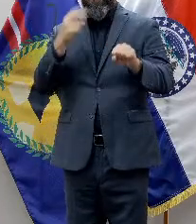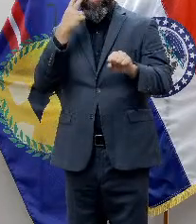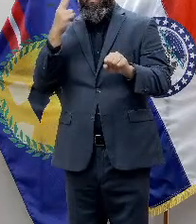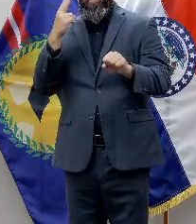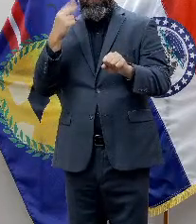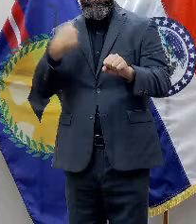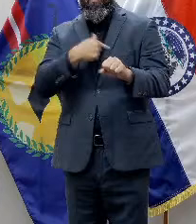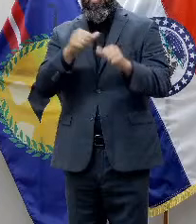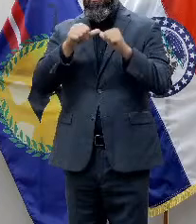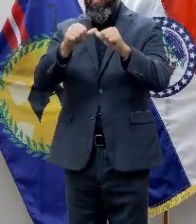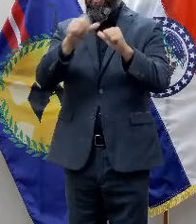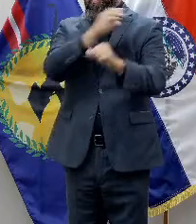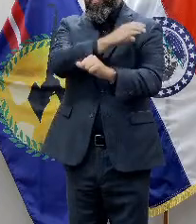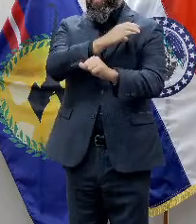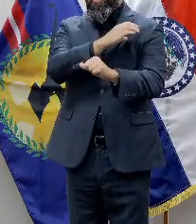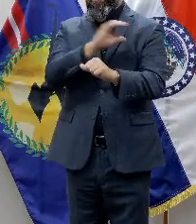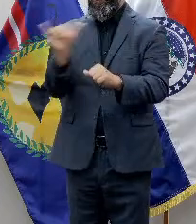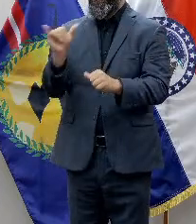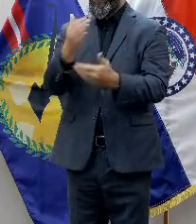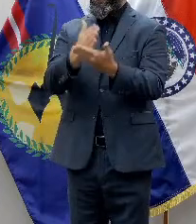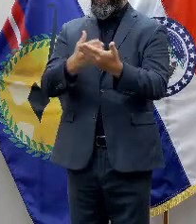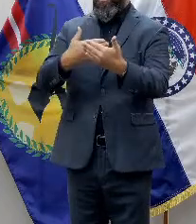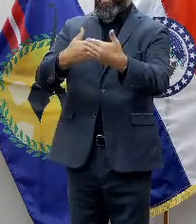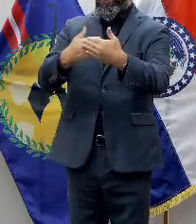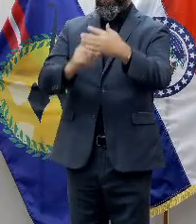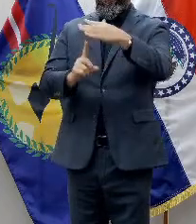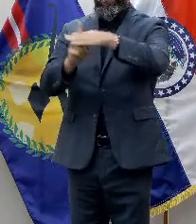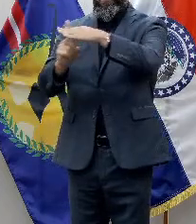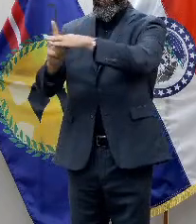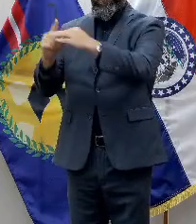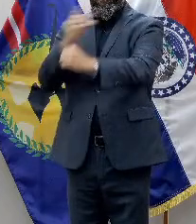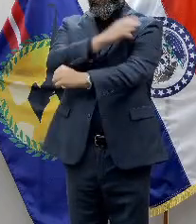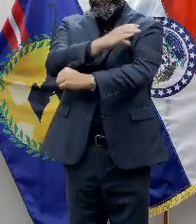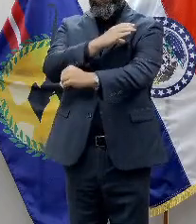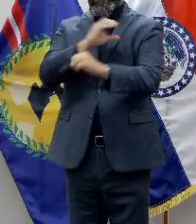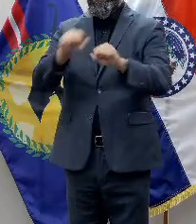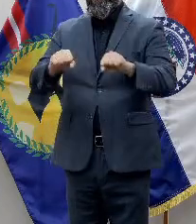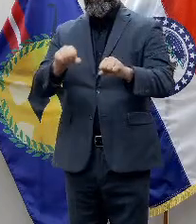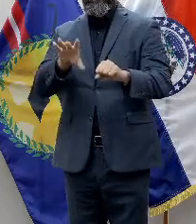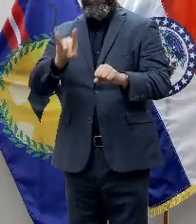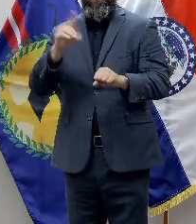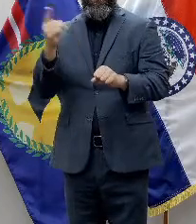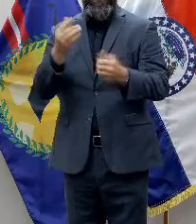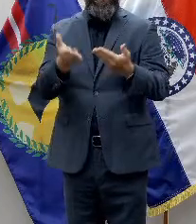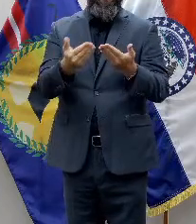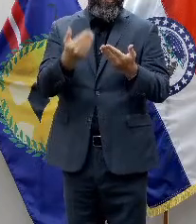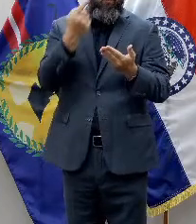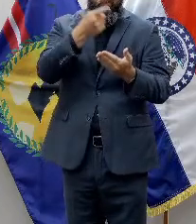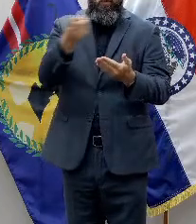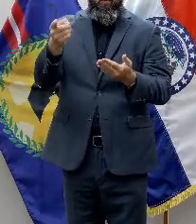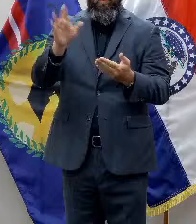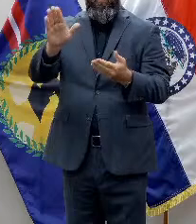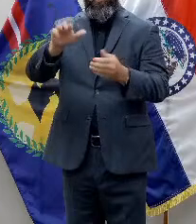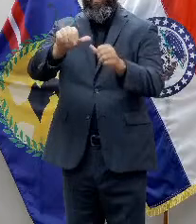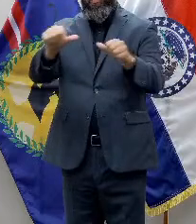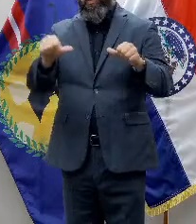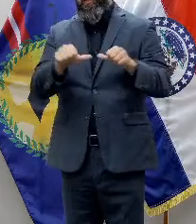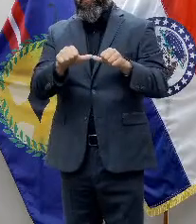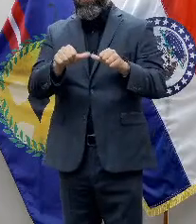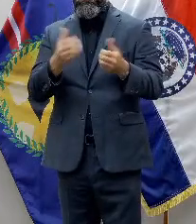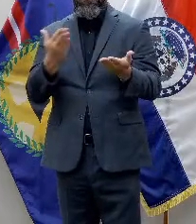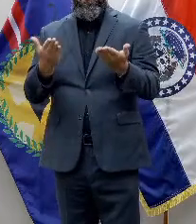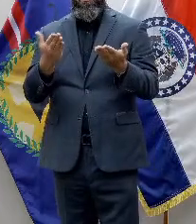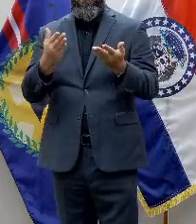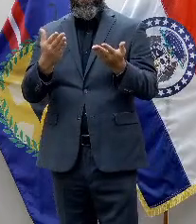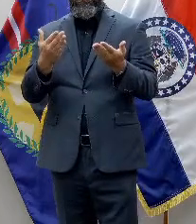our permanent clinics as well as some of our neighborhood pop-up clinics so that you can find something that is convenient to you in your area where you may want